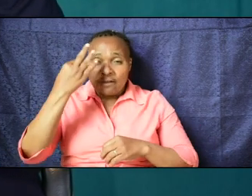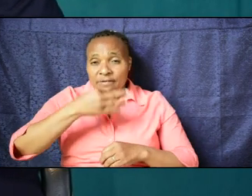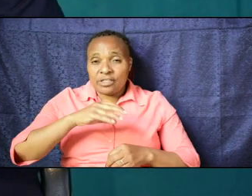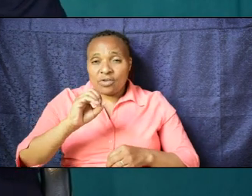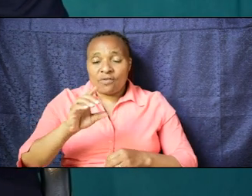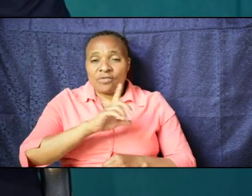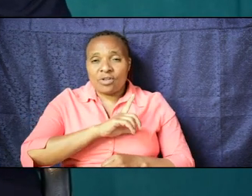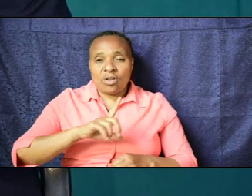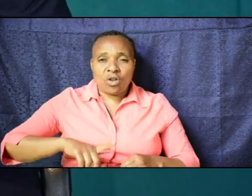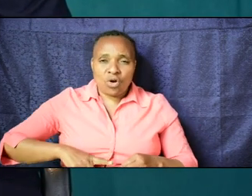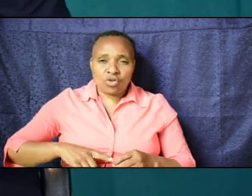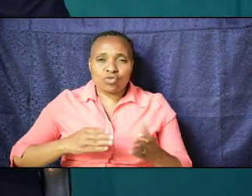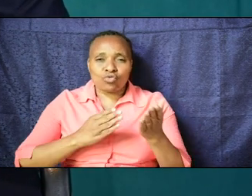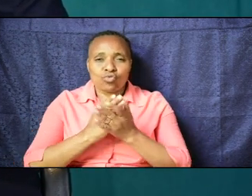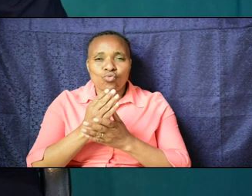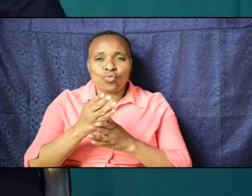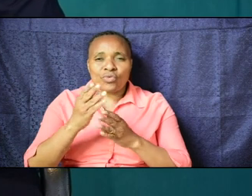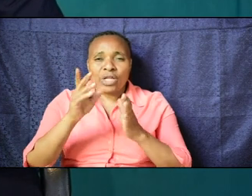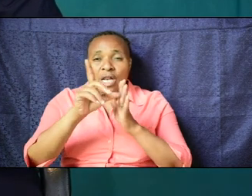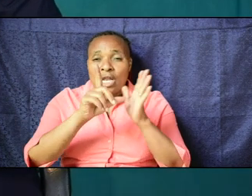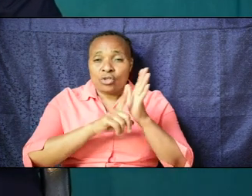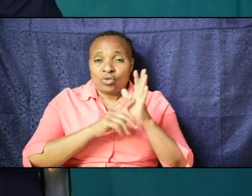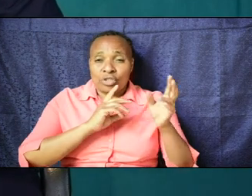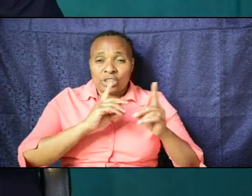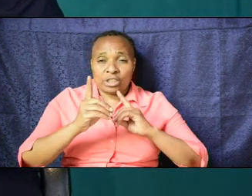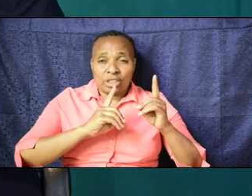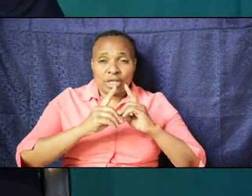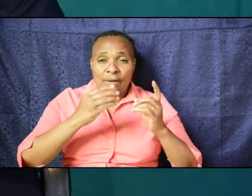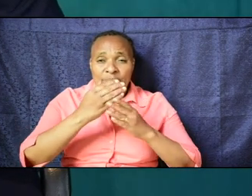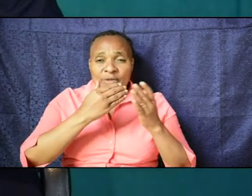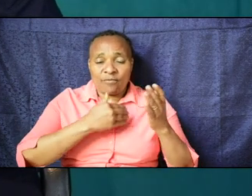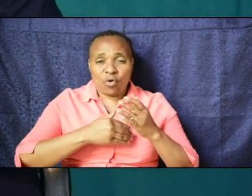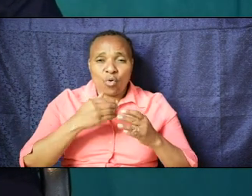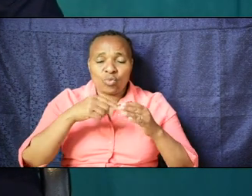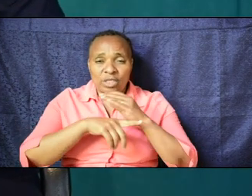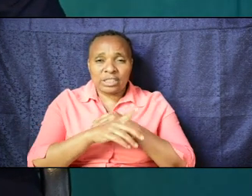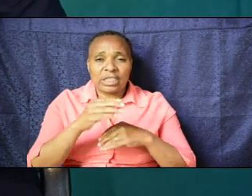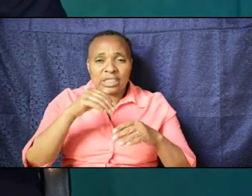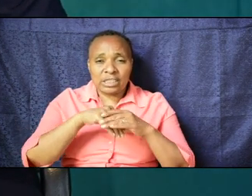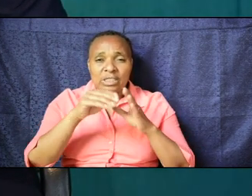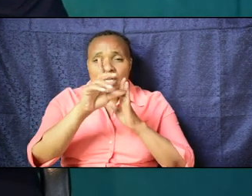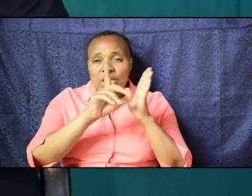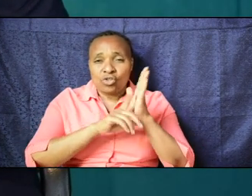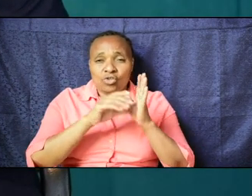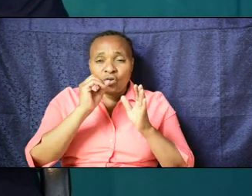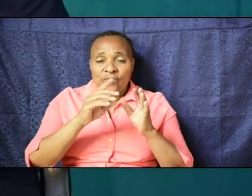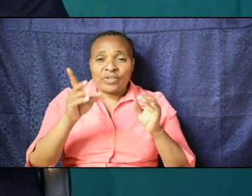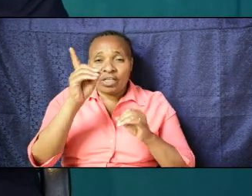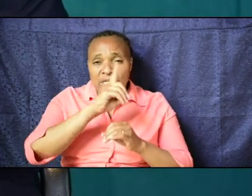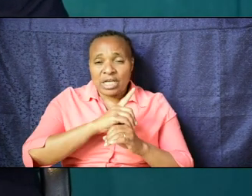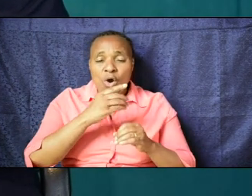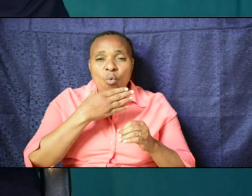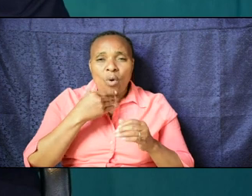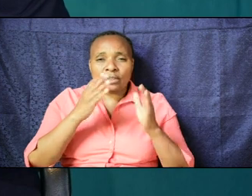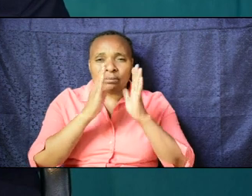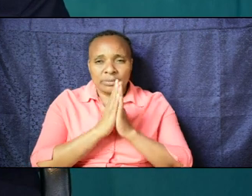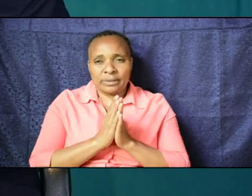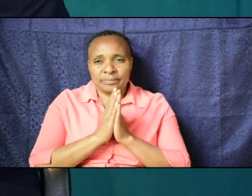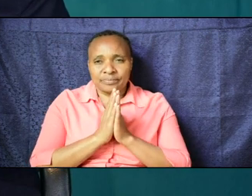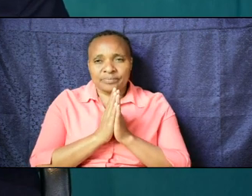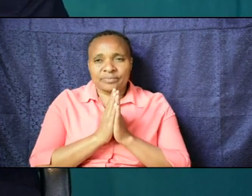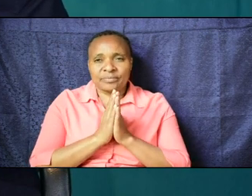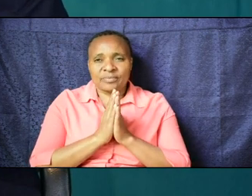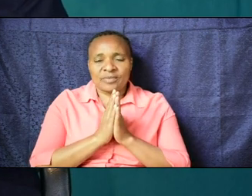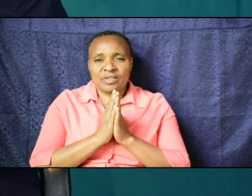through our lesson discussion. But before we jump into the lesson of the day, I would like us to have a word of prayer